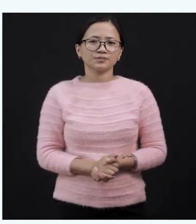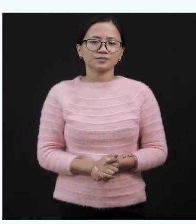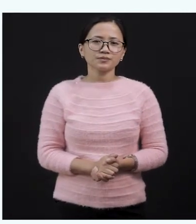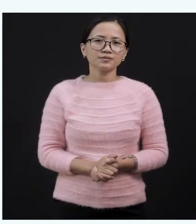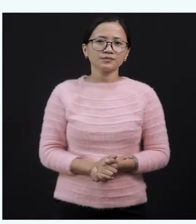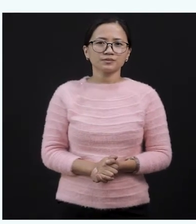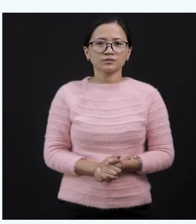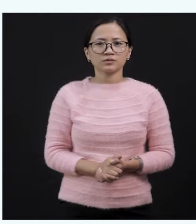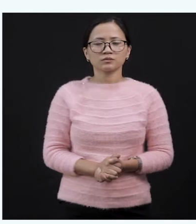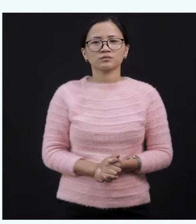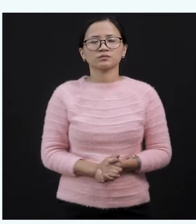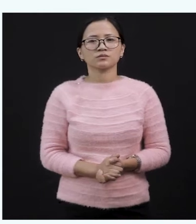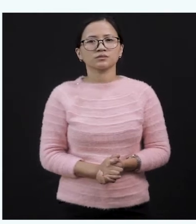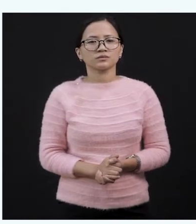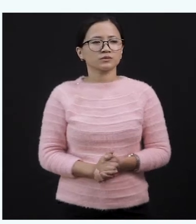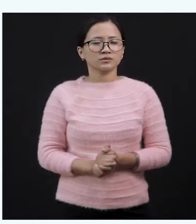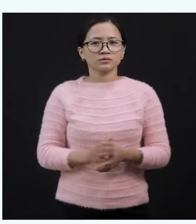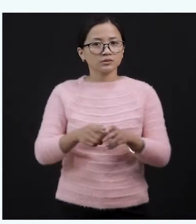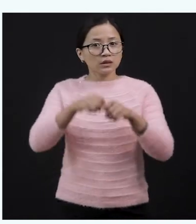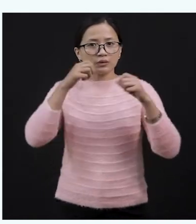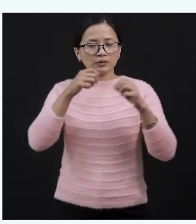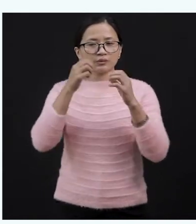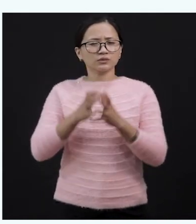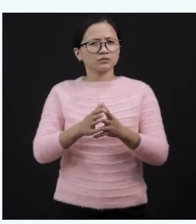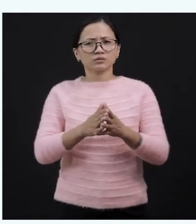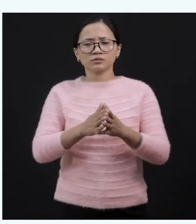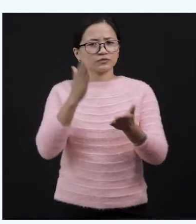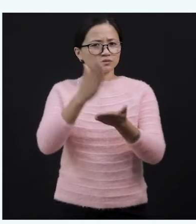If you don't stop, what will happen? This balloon will